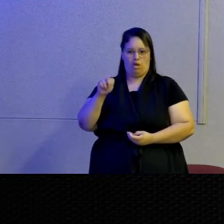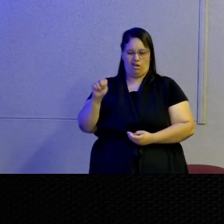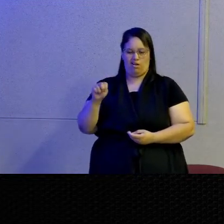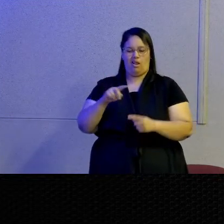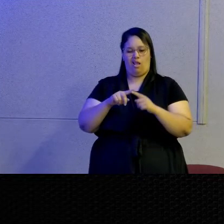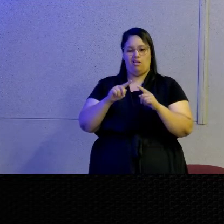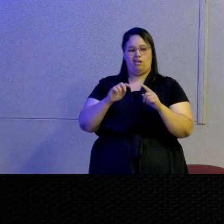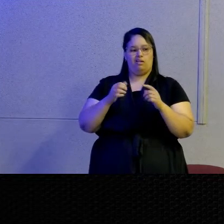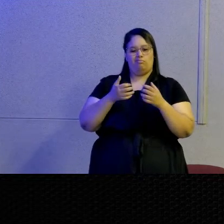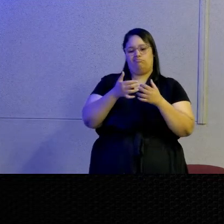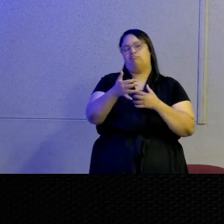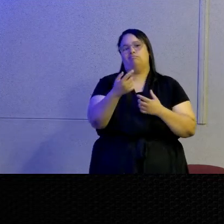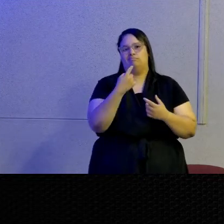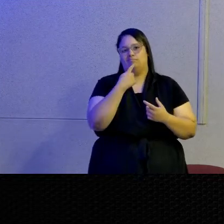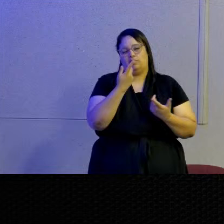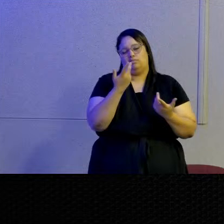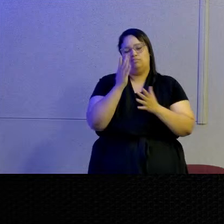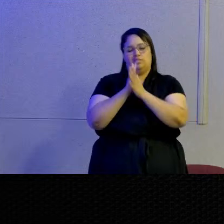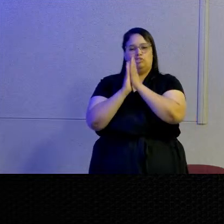history.